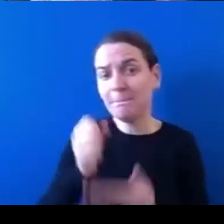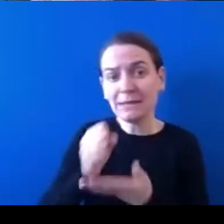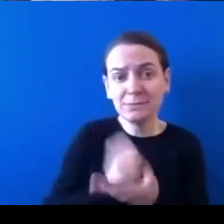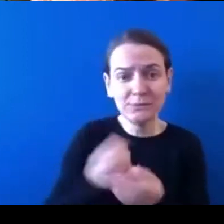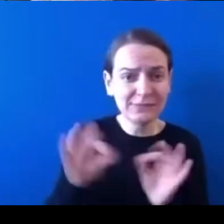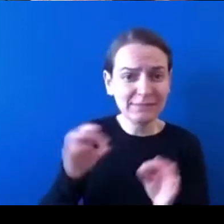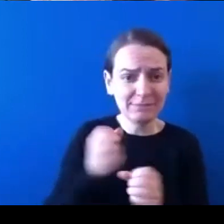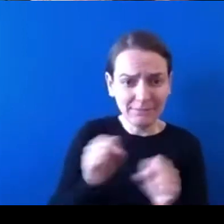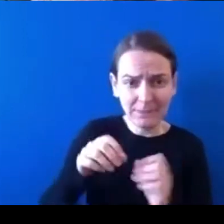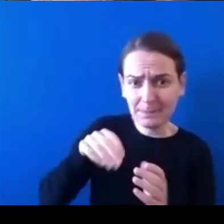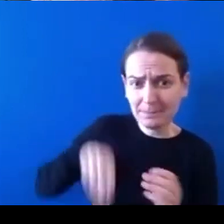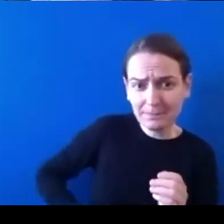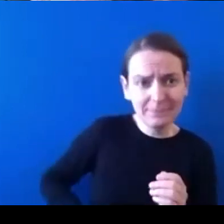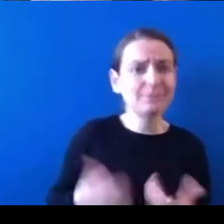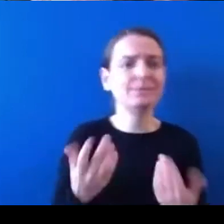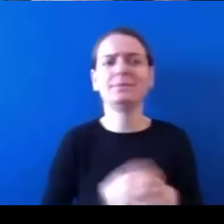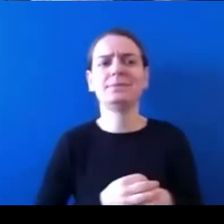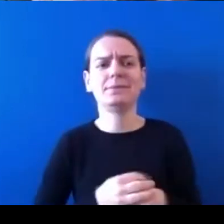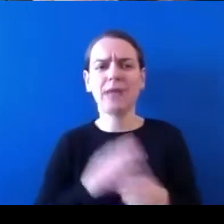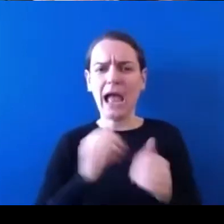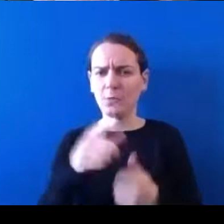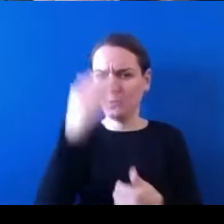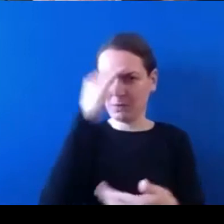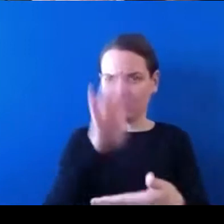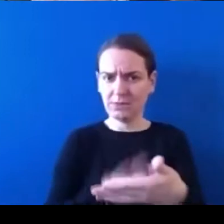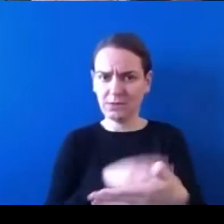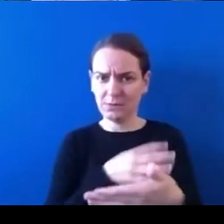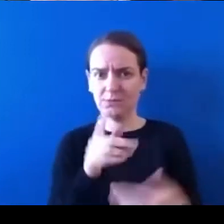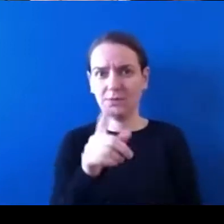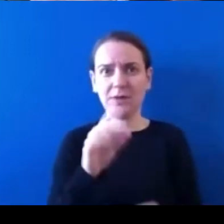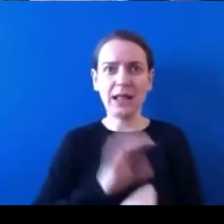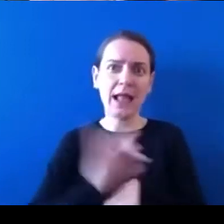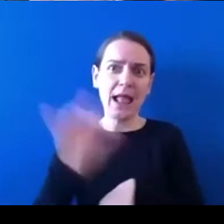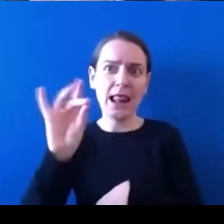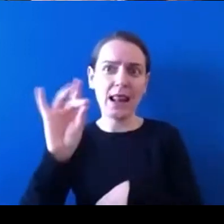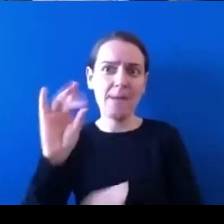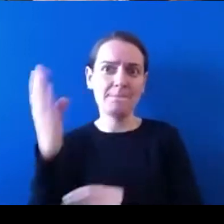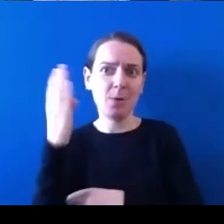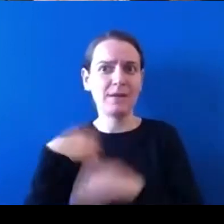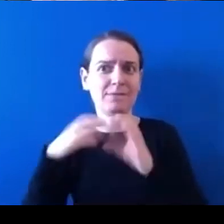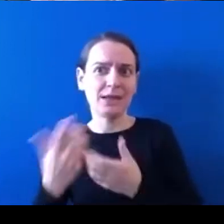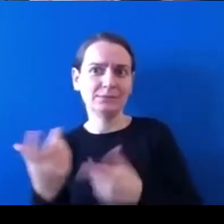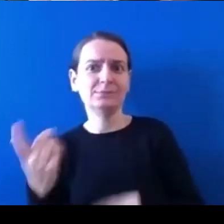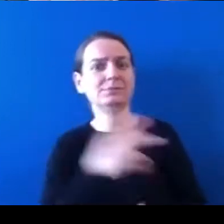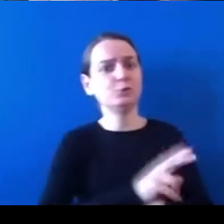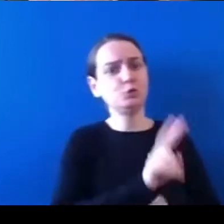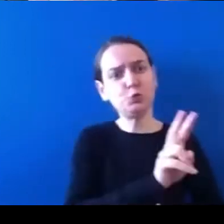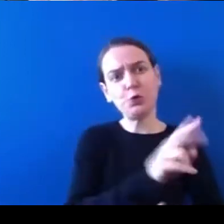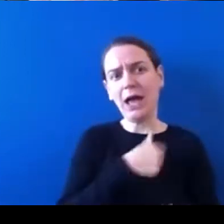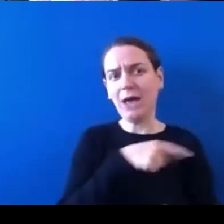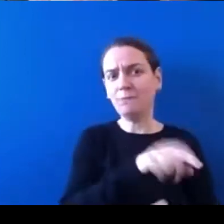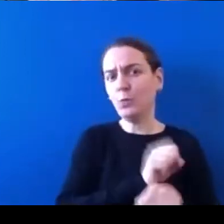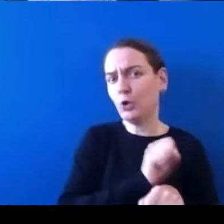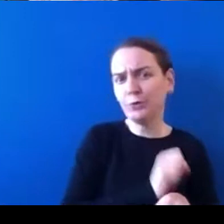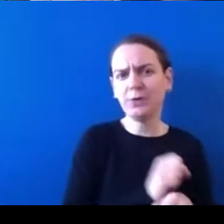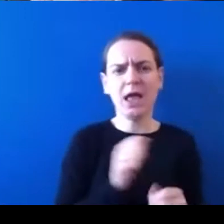Are you going to be able to get back and forth from those classes on time? And having a banking and money system set up.